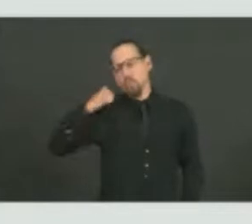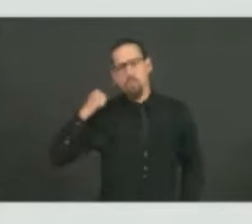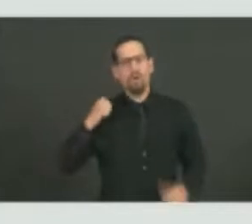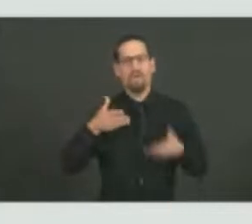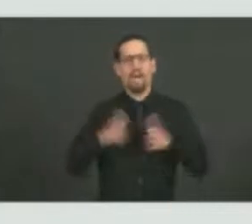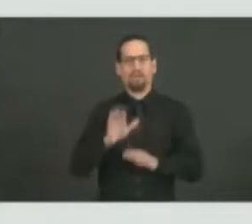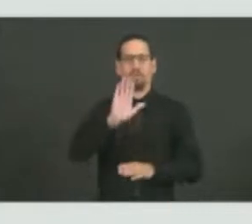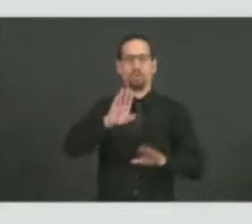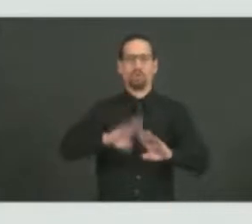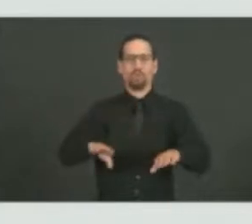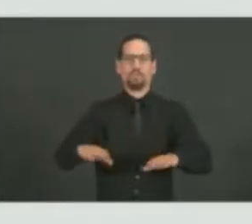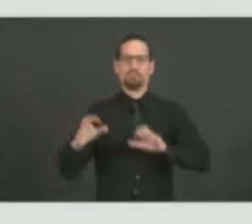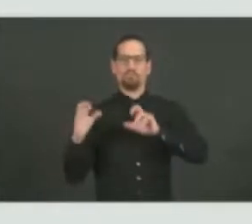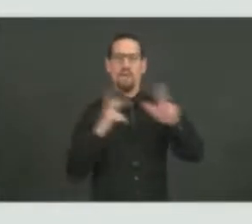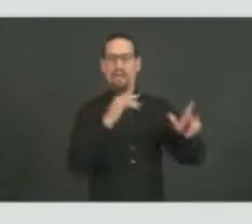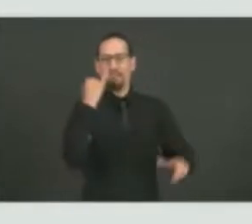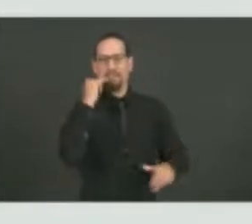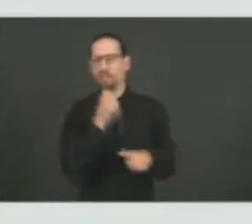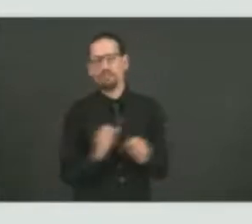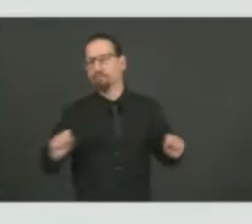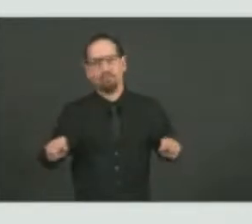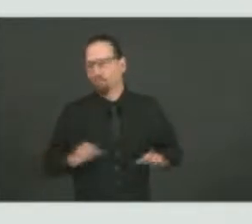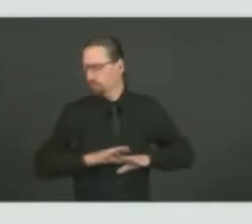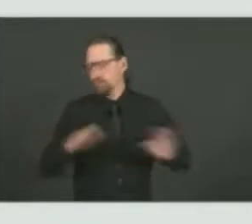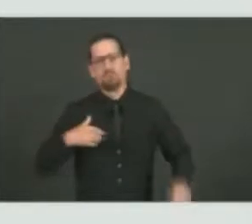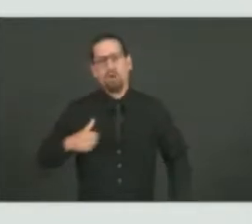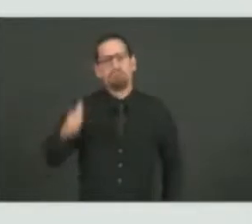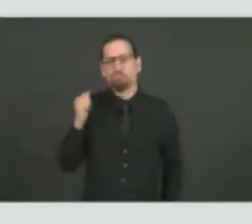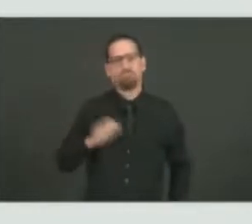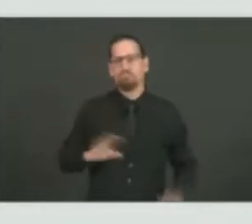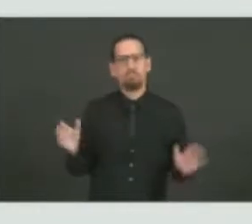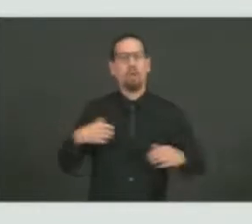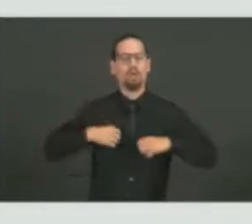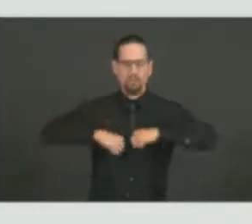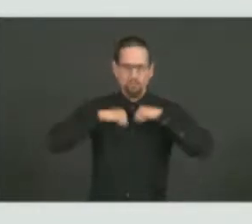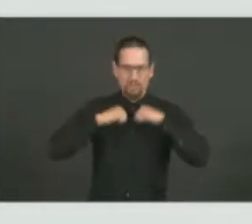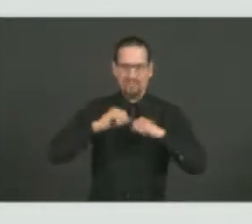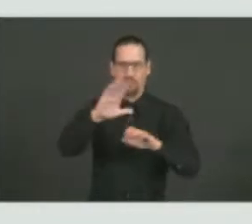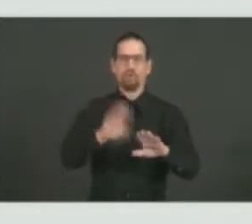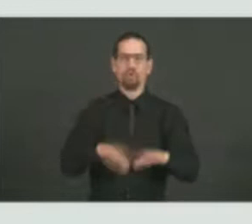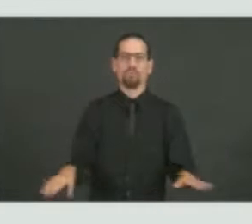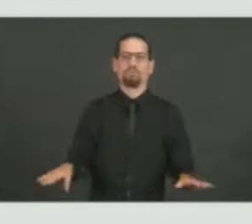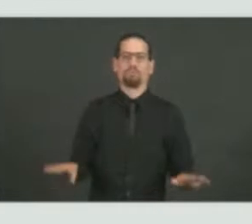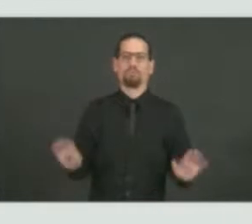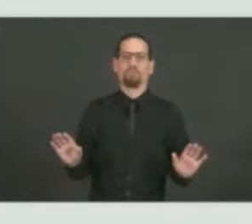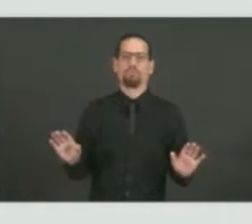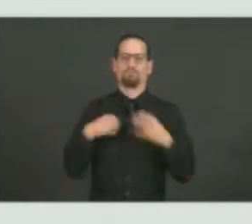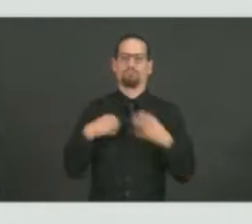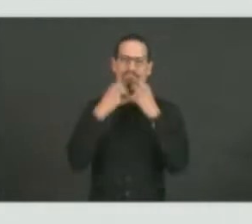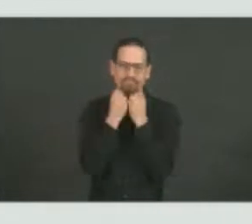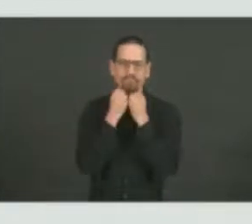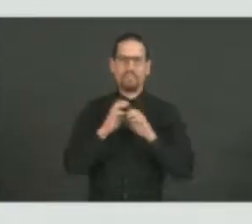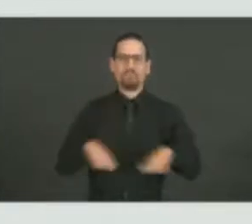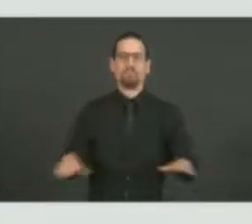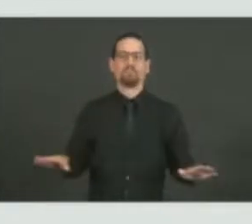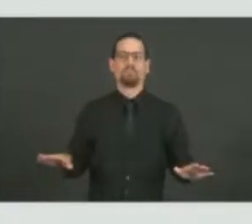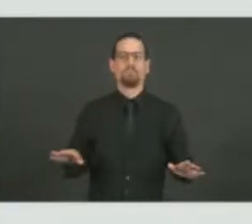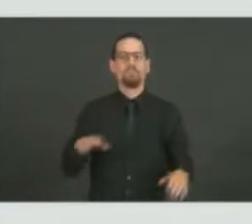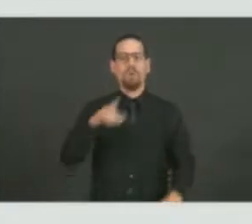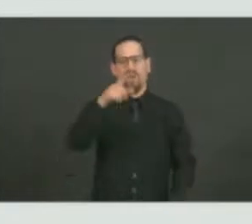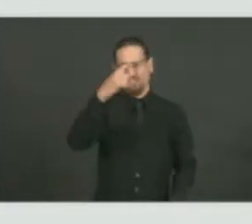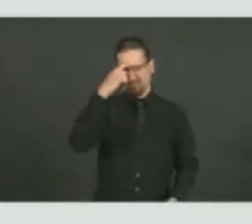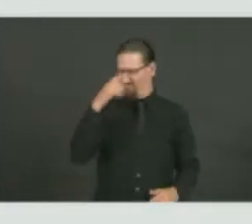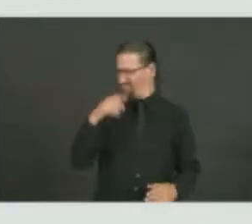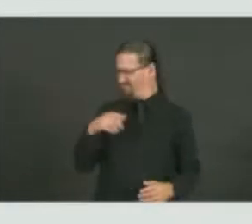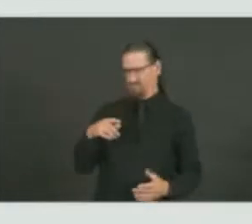is doable. It's hard. It's very hard, but it is doable. And we owe it to our children to do everything